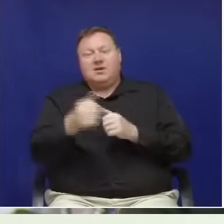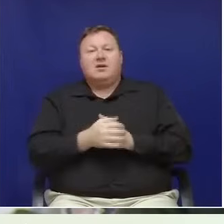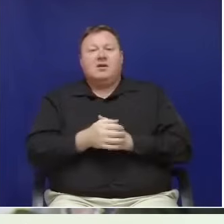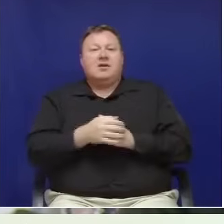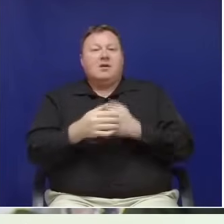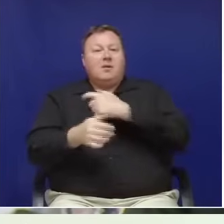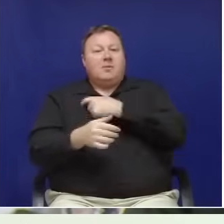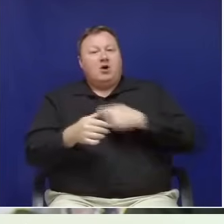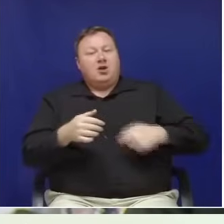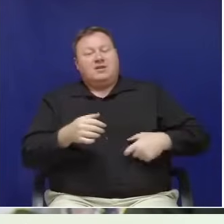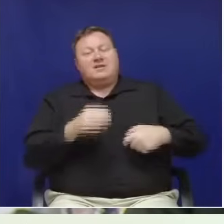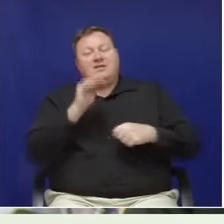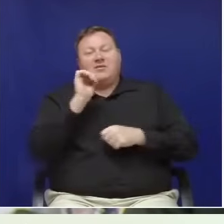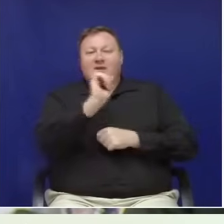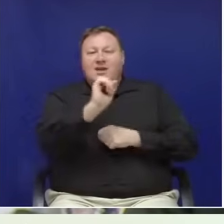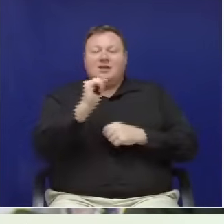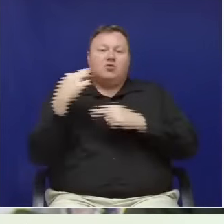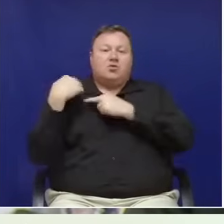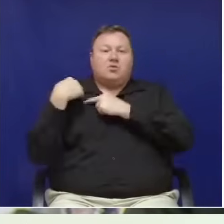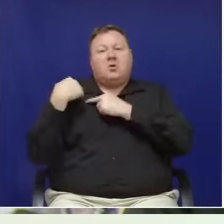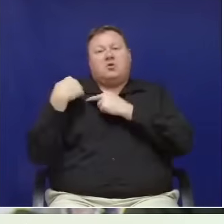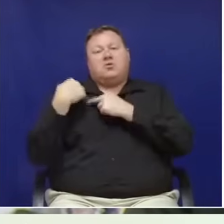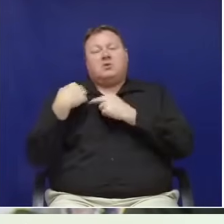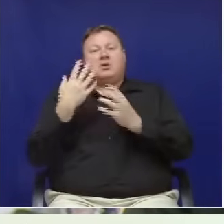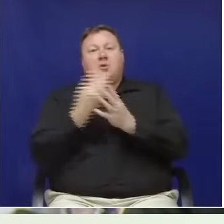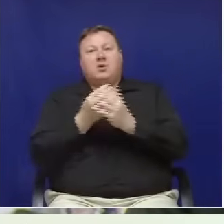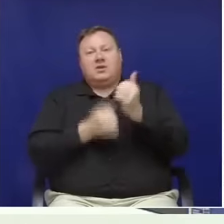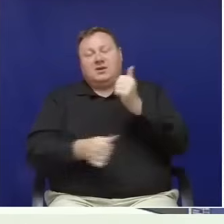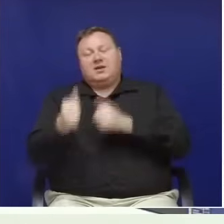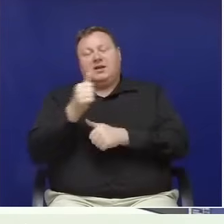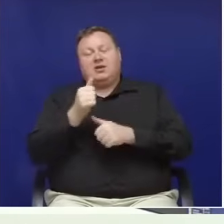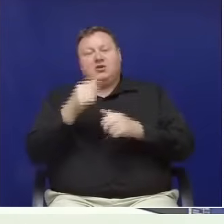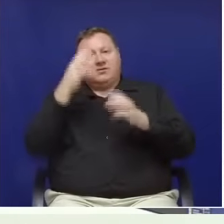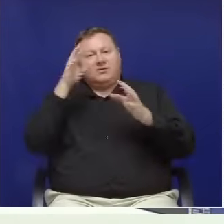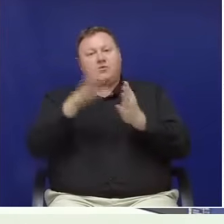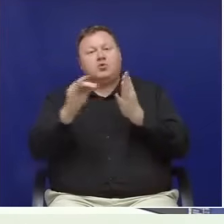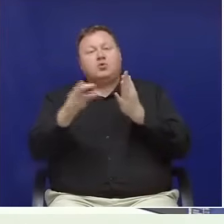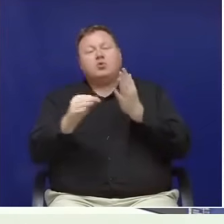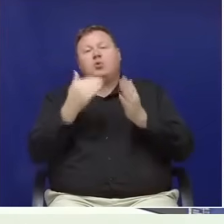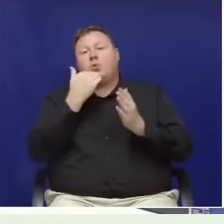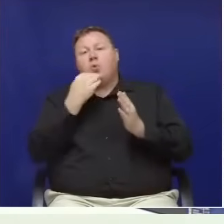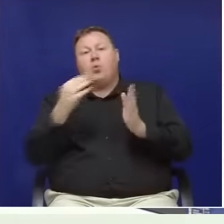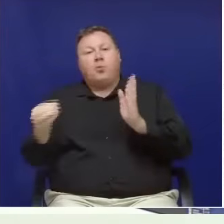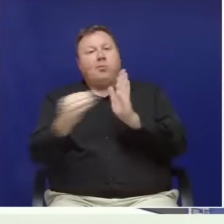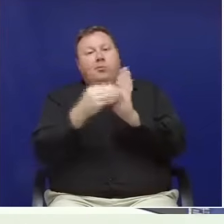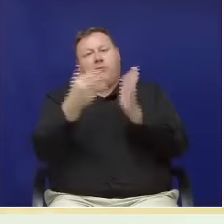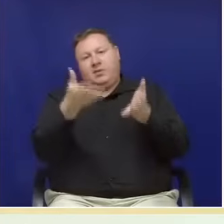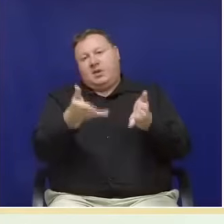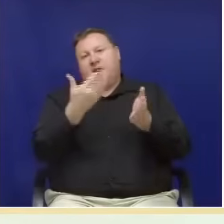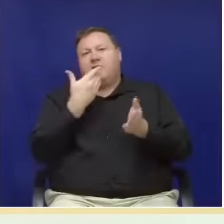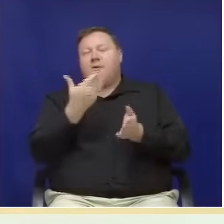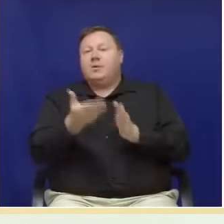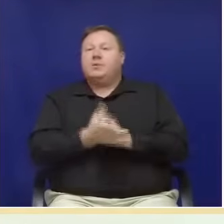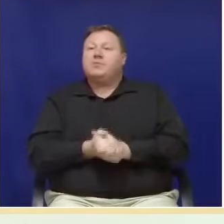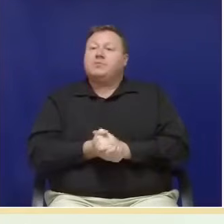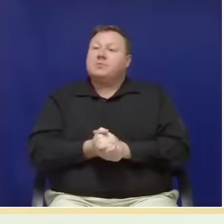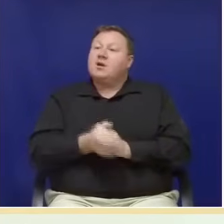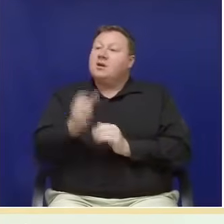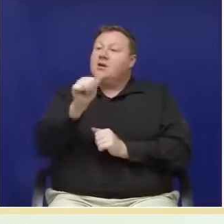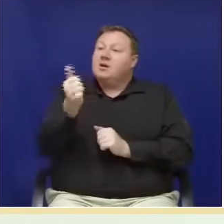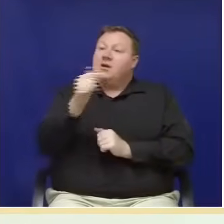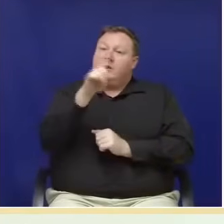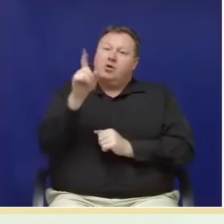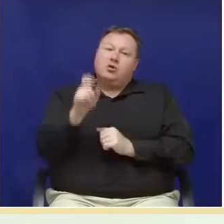exercise his prerogative together with the executive. Thank you very much, Deputy Speaker. The next question is question